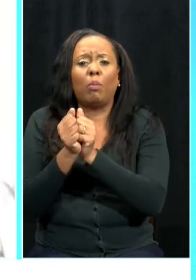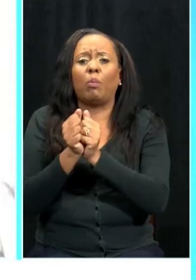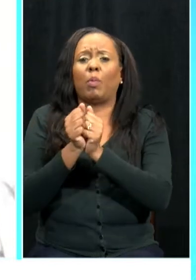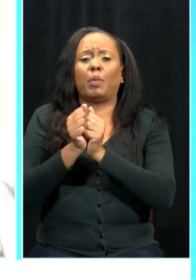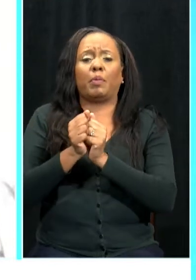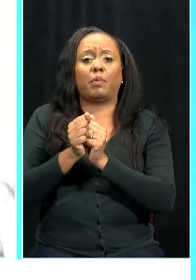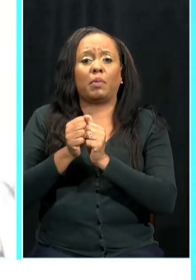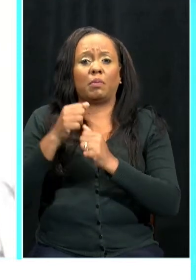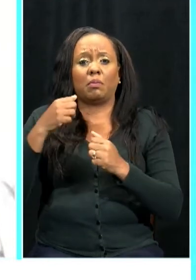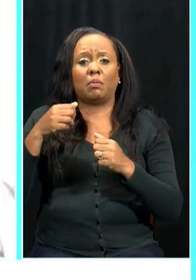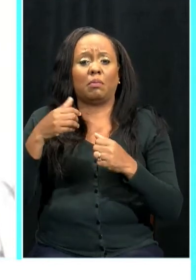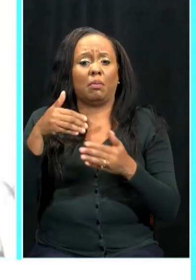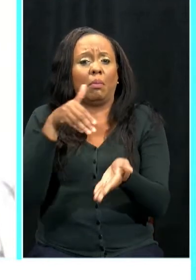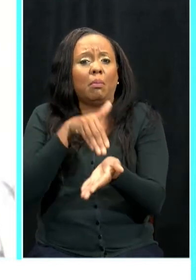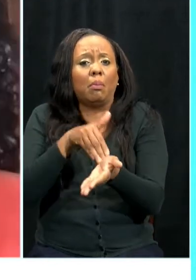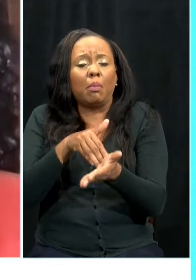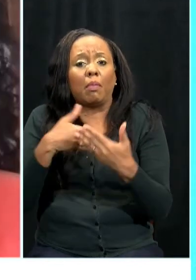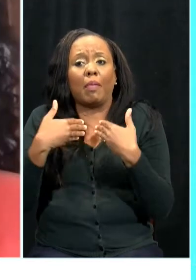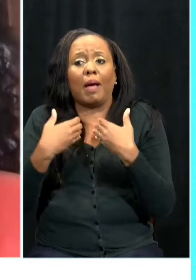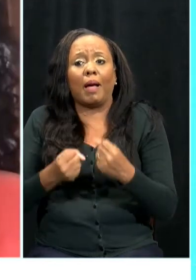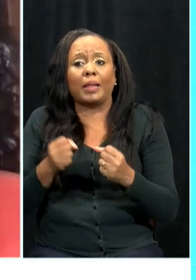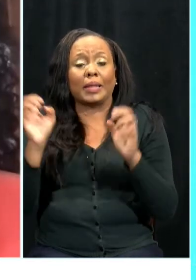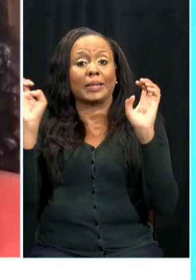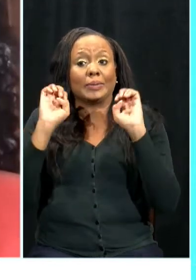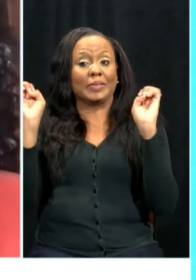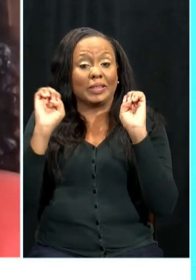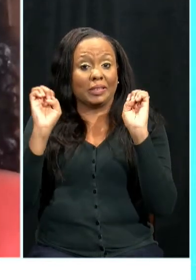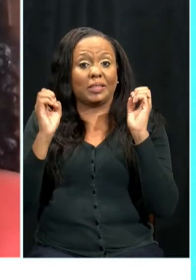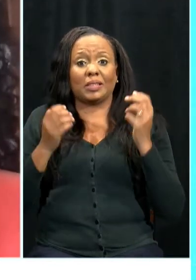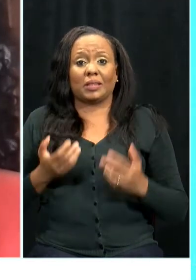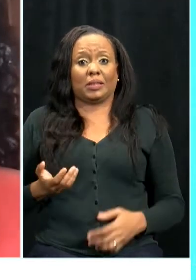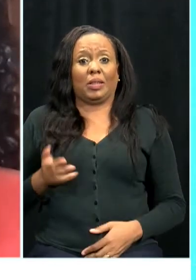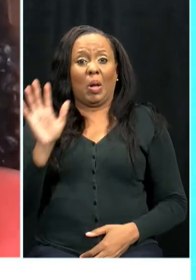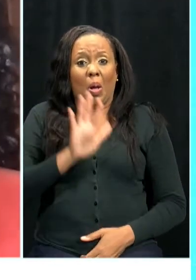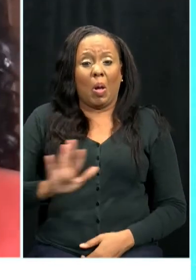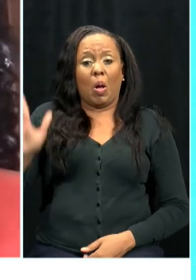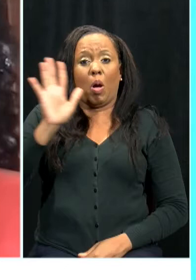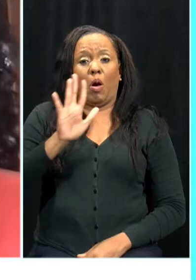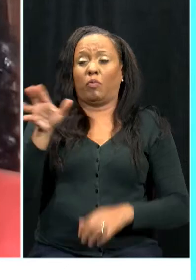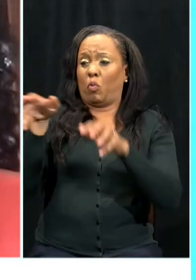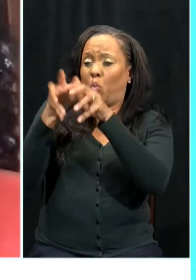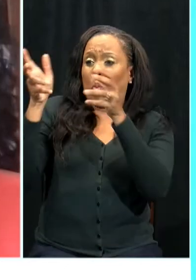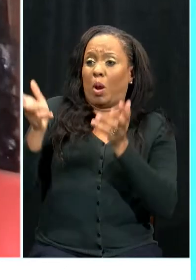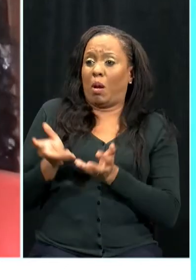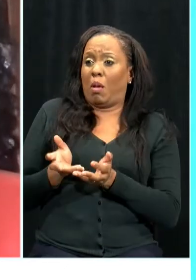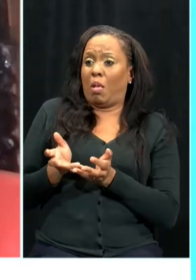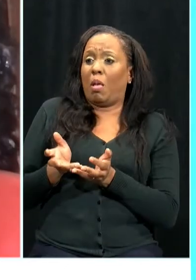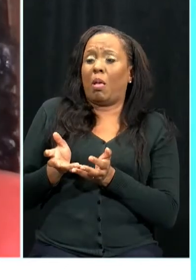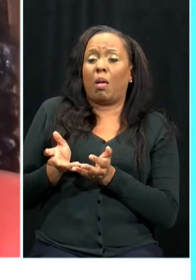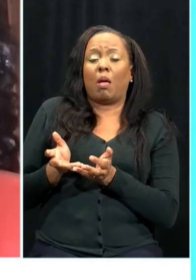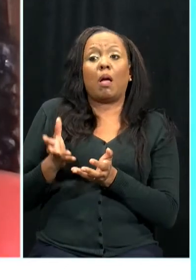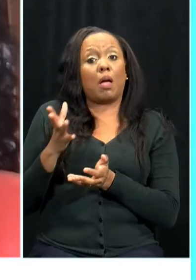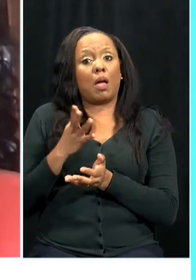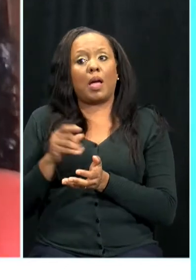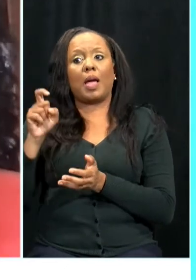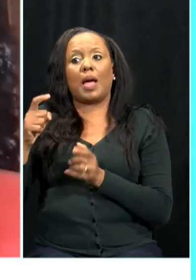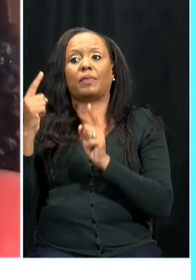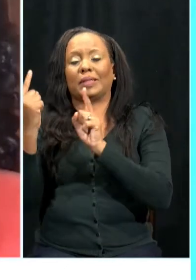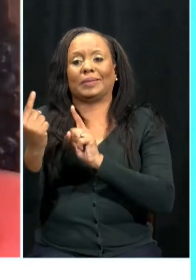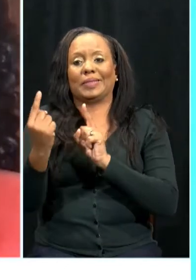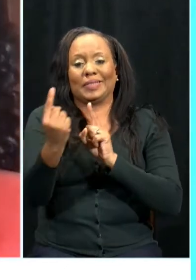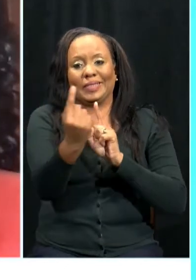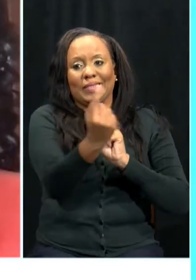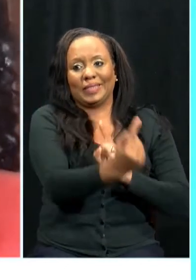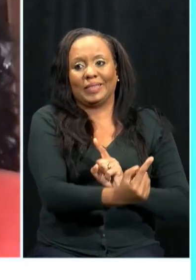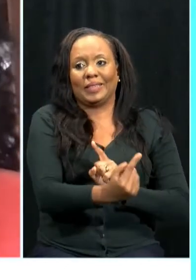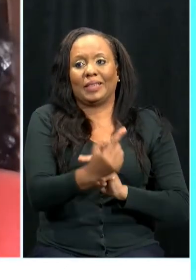medical health emergency. And part of dealing with that emergency is social distancing, is having